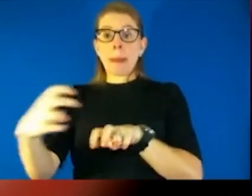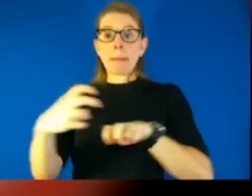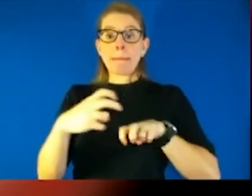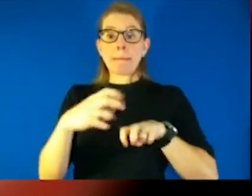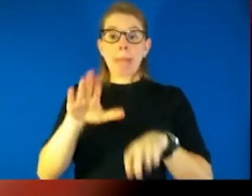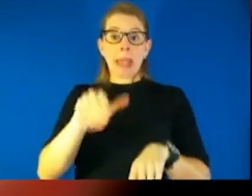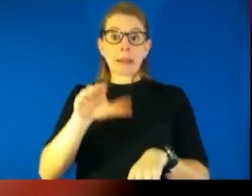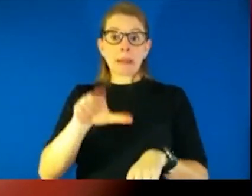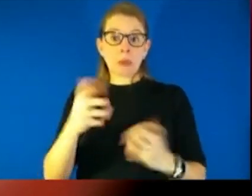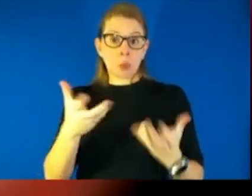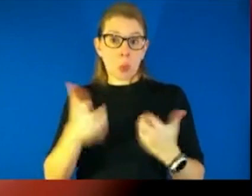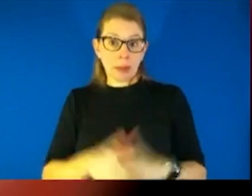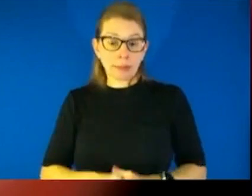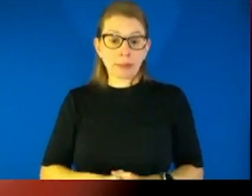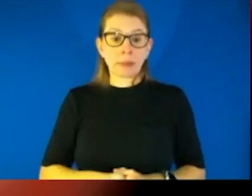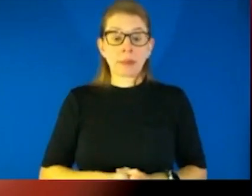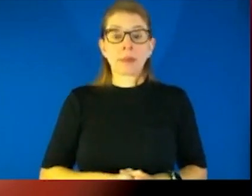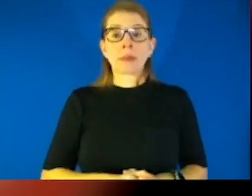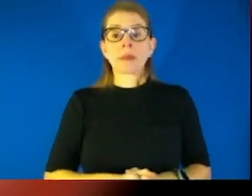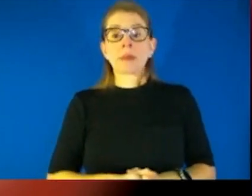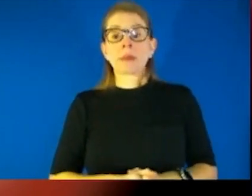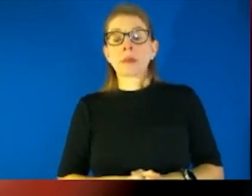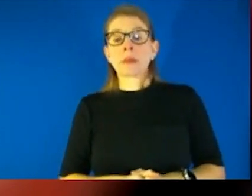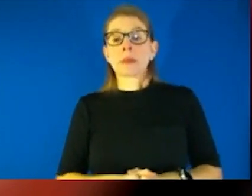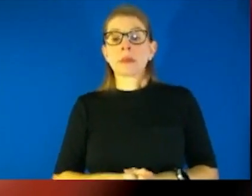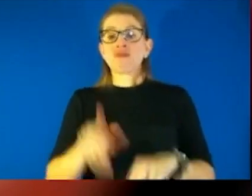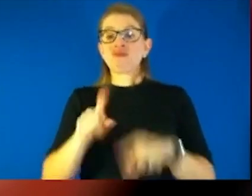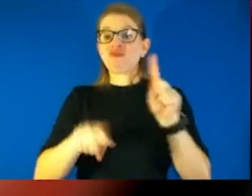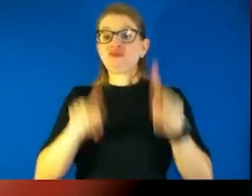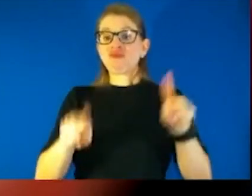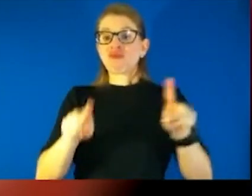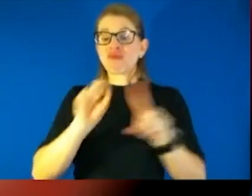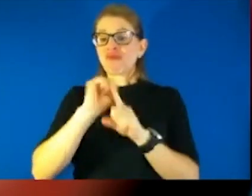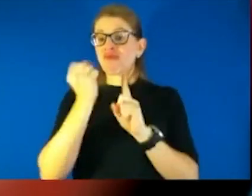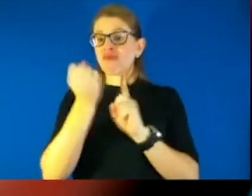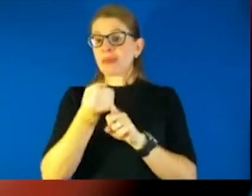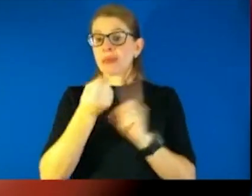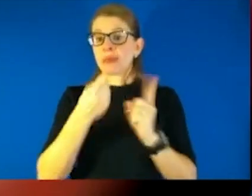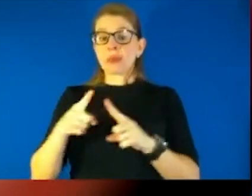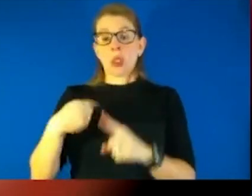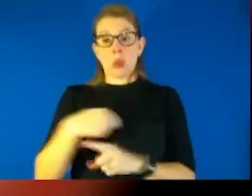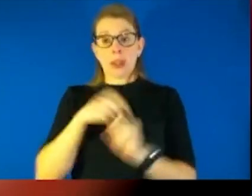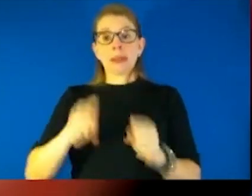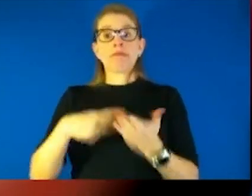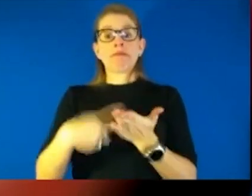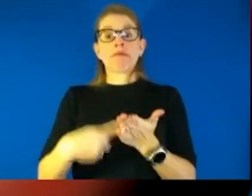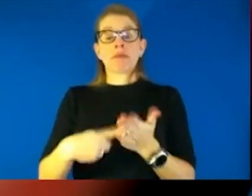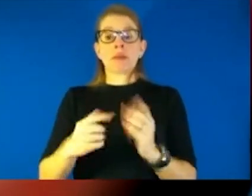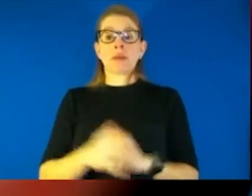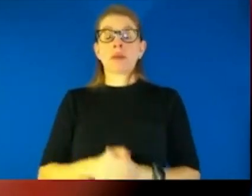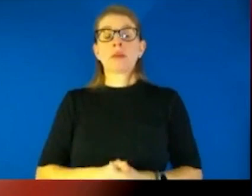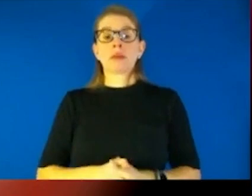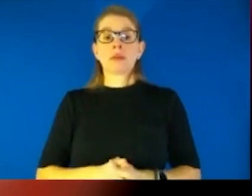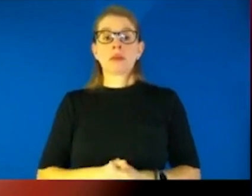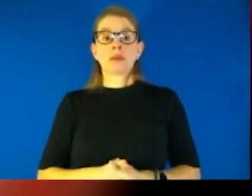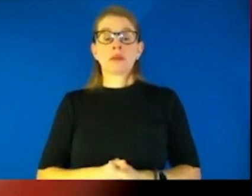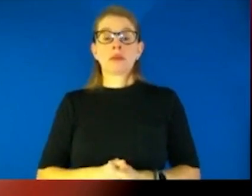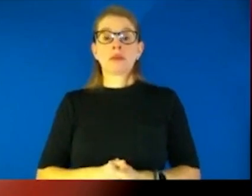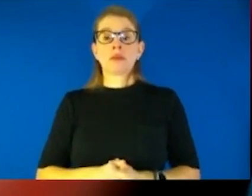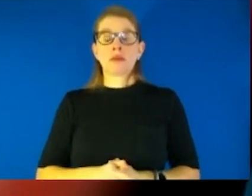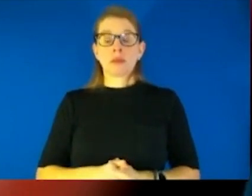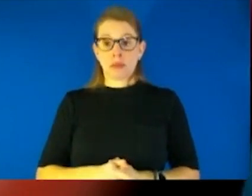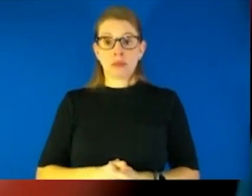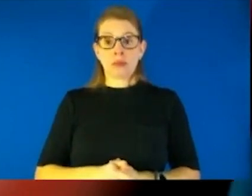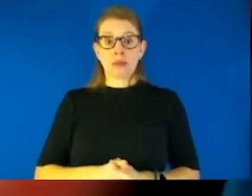petted. So there are various scenarios we can discuss. The higher incidence of